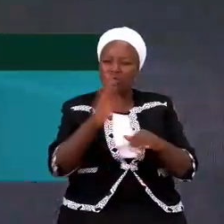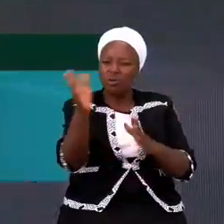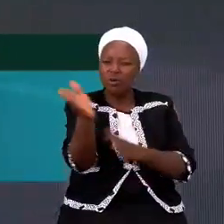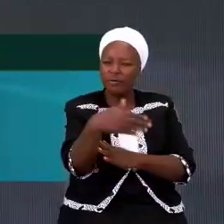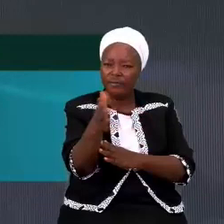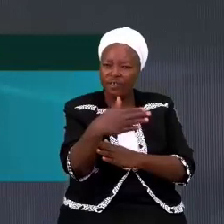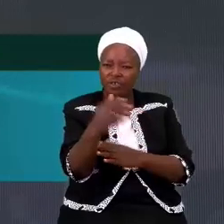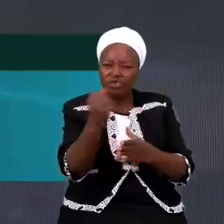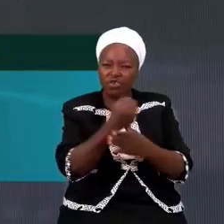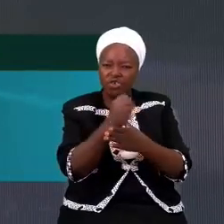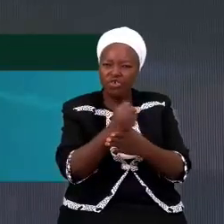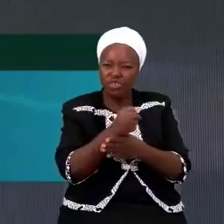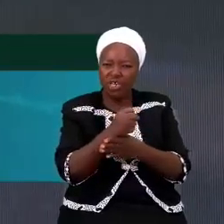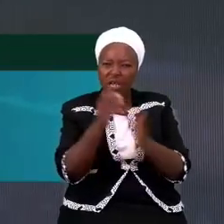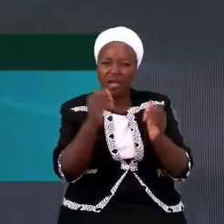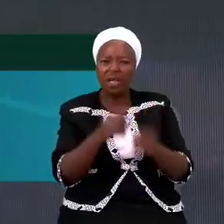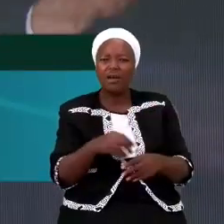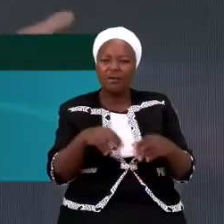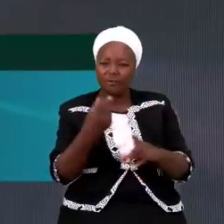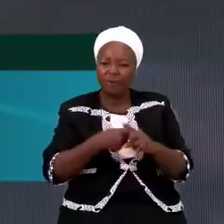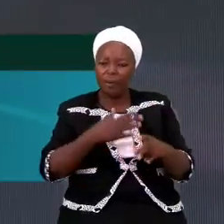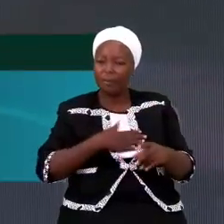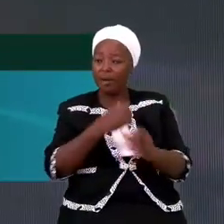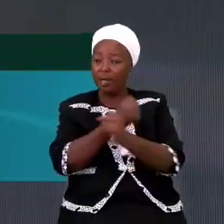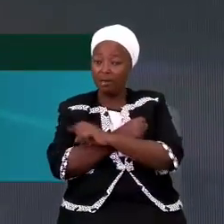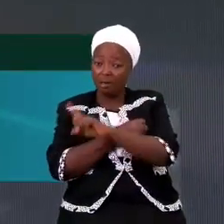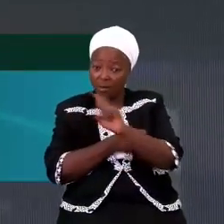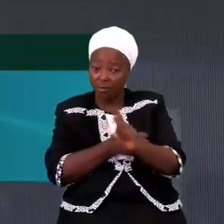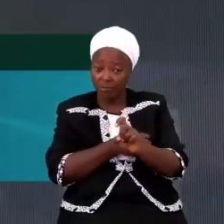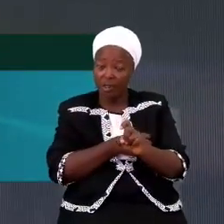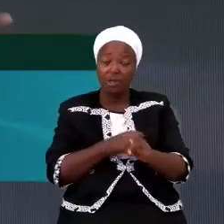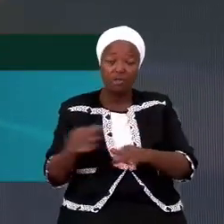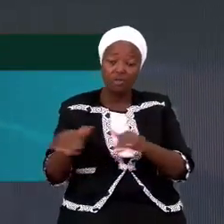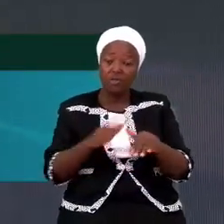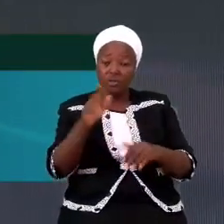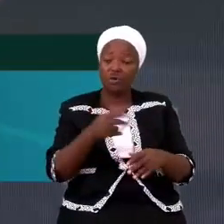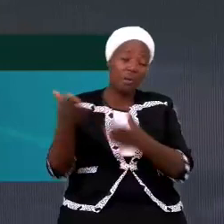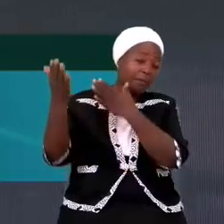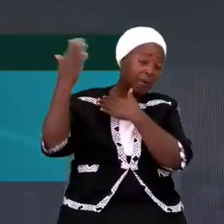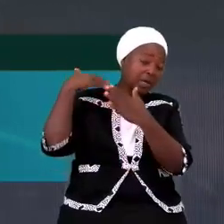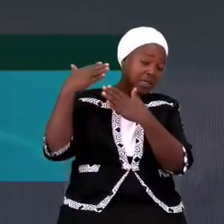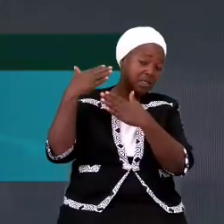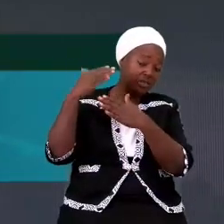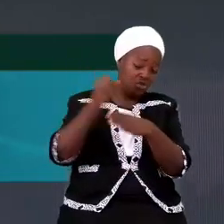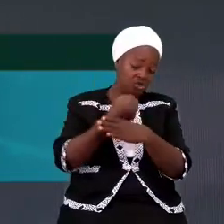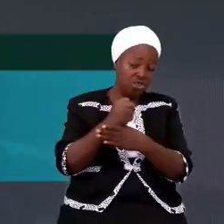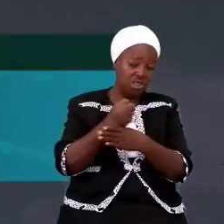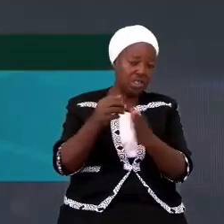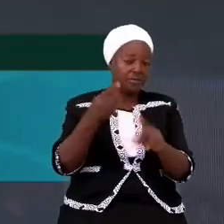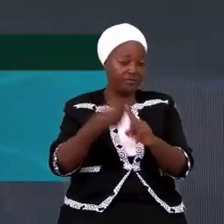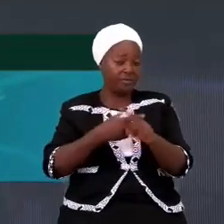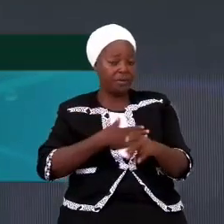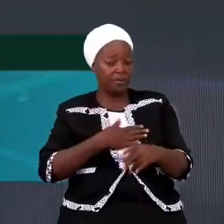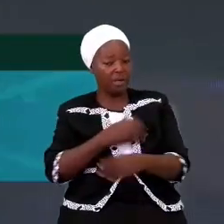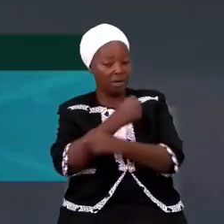left in the past, in your past life, and then you are coming back to that, is that a rival to my love? And